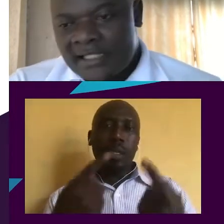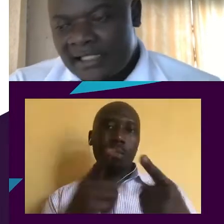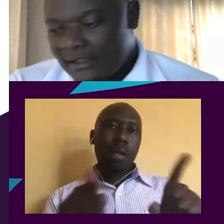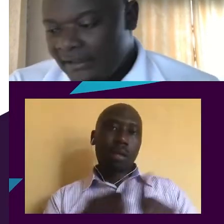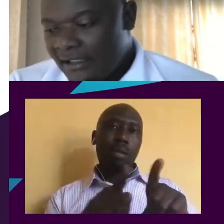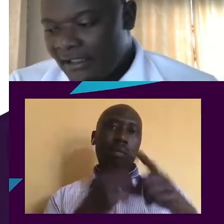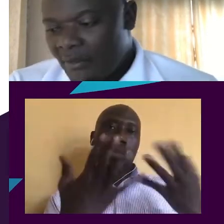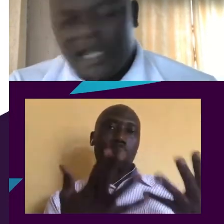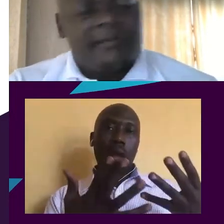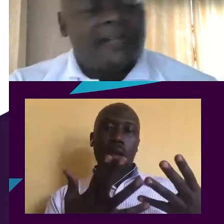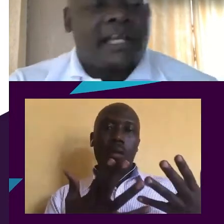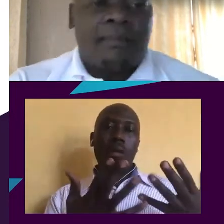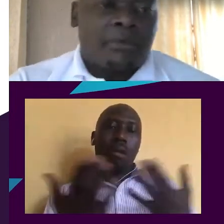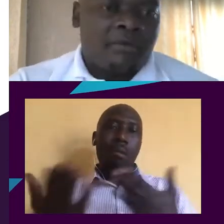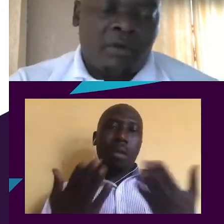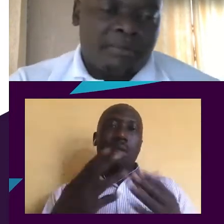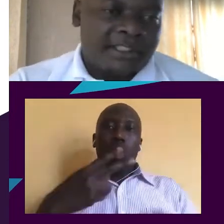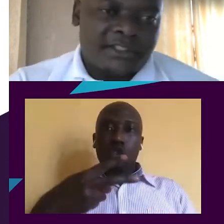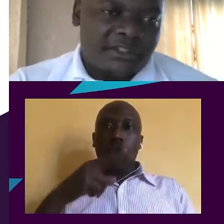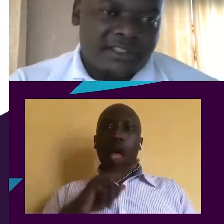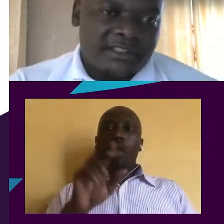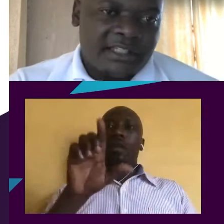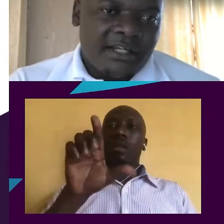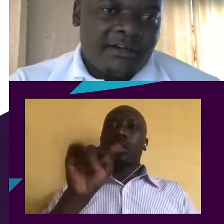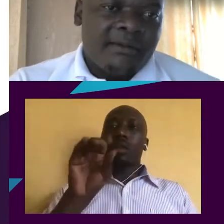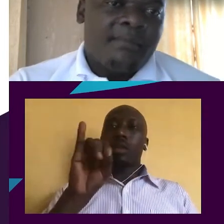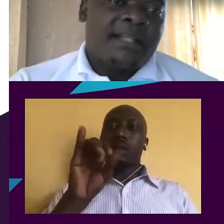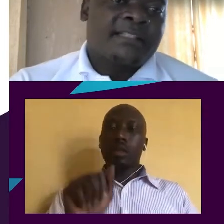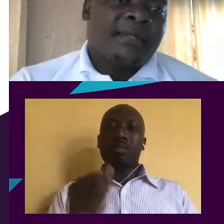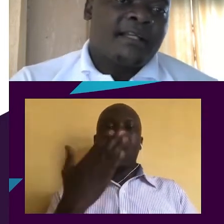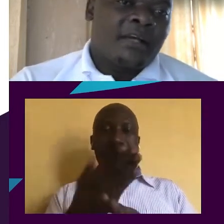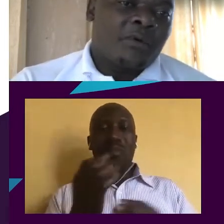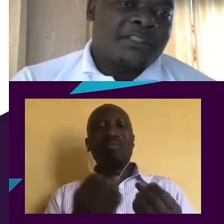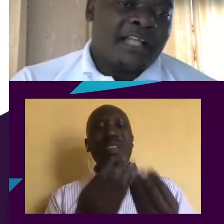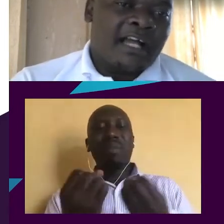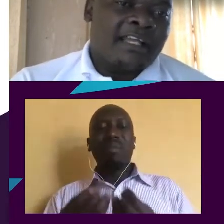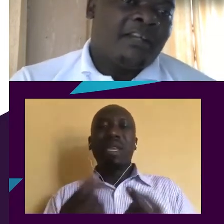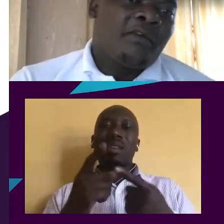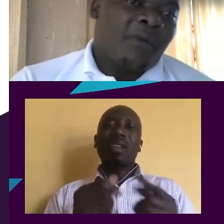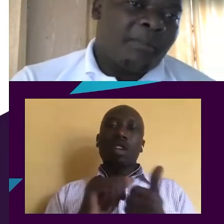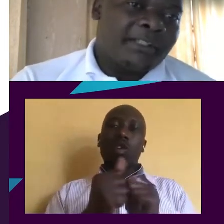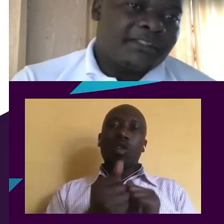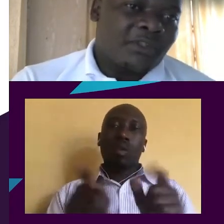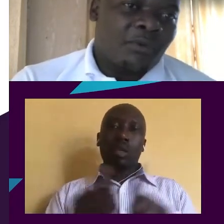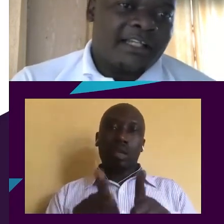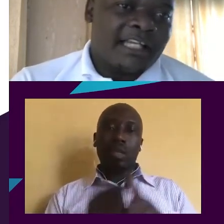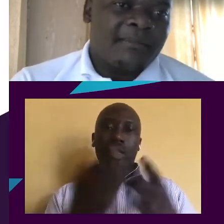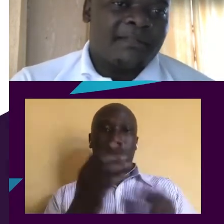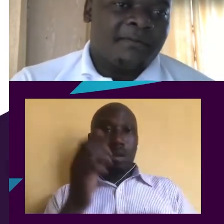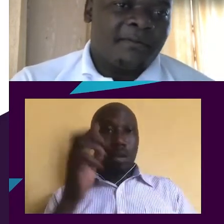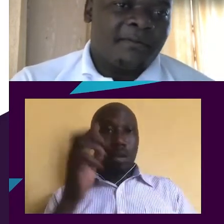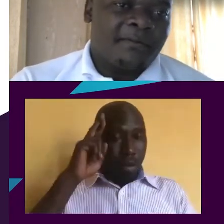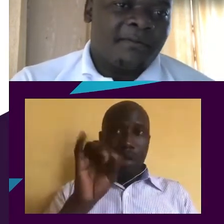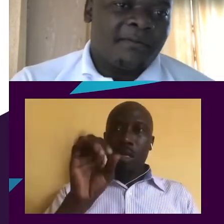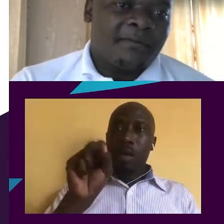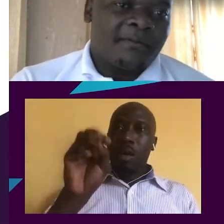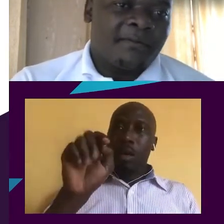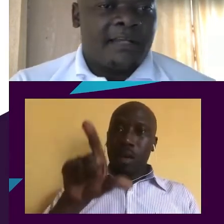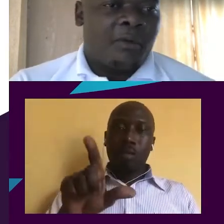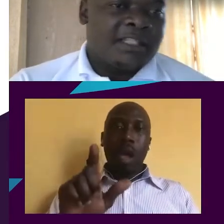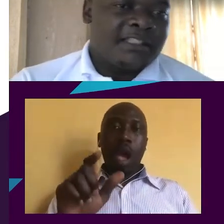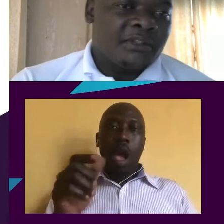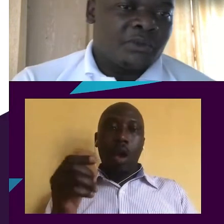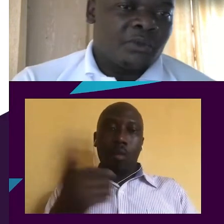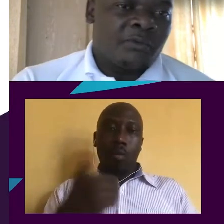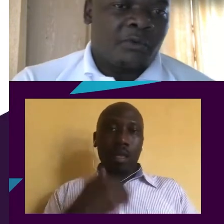Maybe to answer Lydia, we have a couple of competitions. Remember, Ismail, I was head of competition one time in FUFA